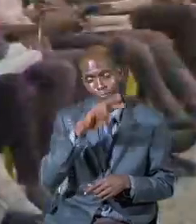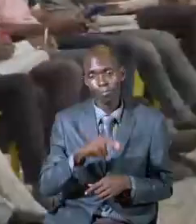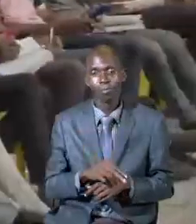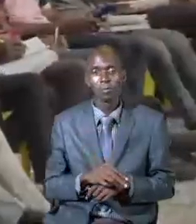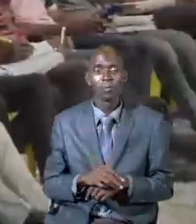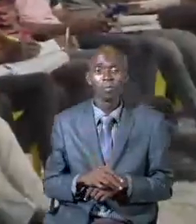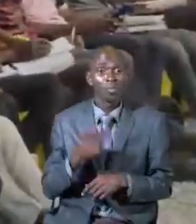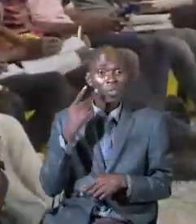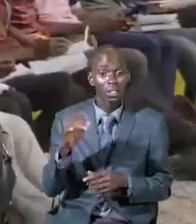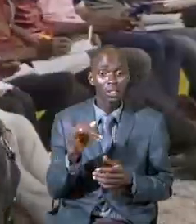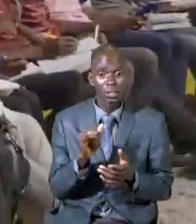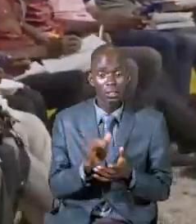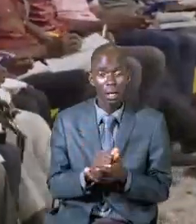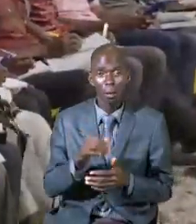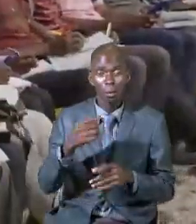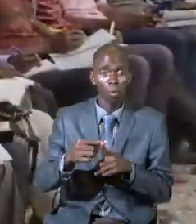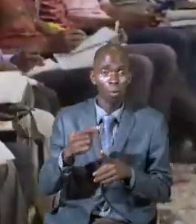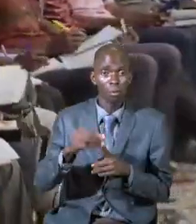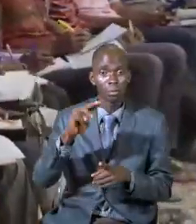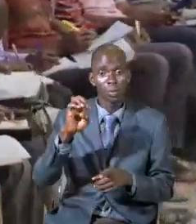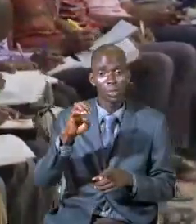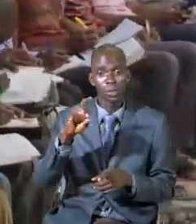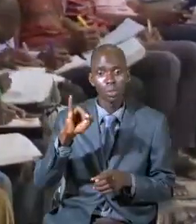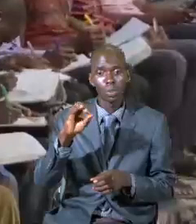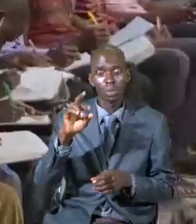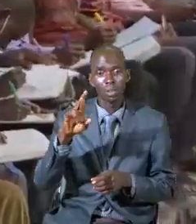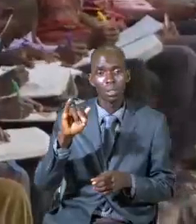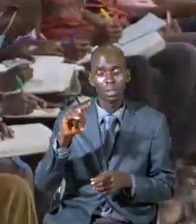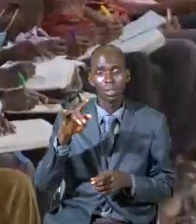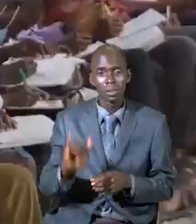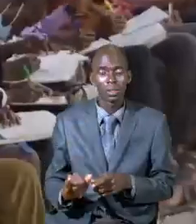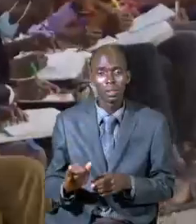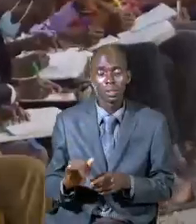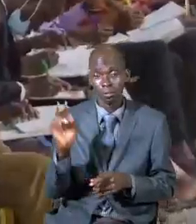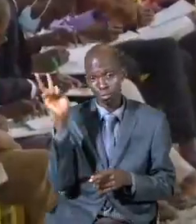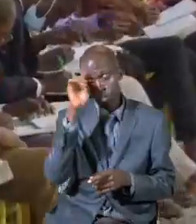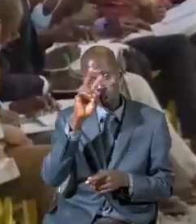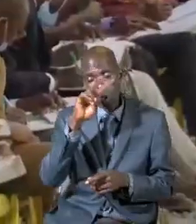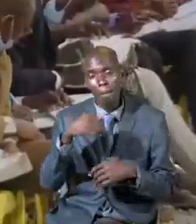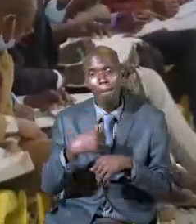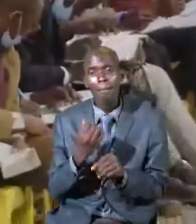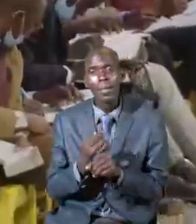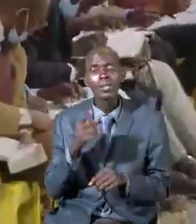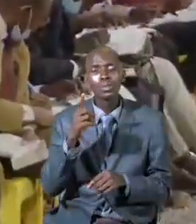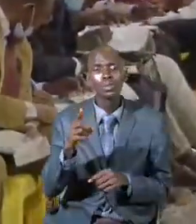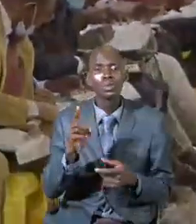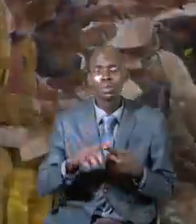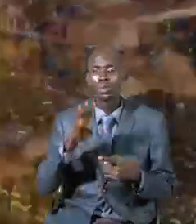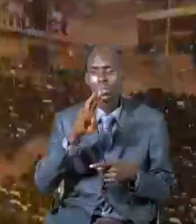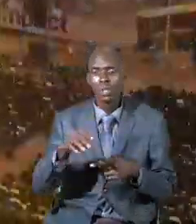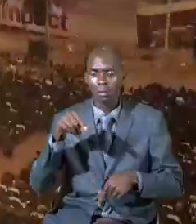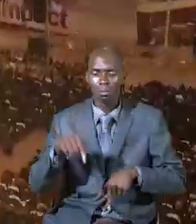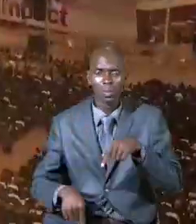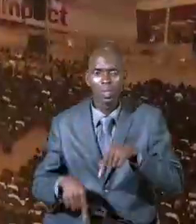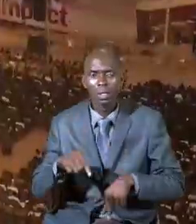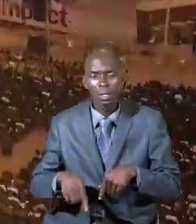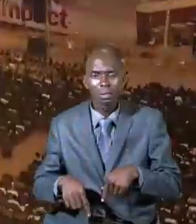intention. Mediocrity makes us like that man at the gate in the